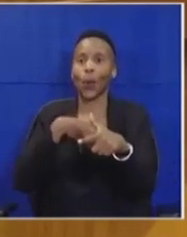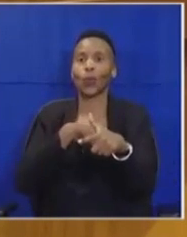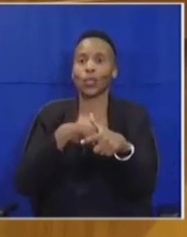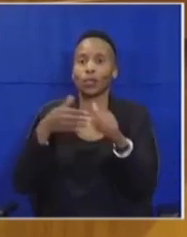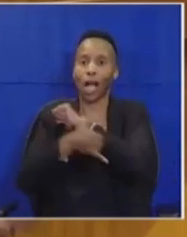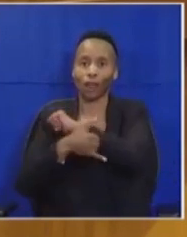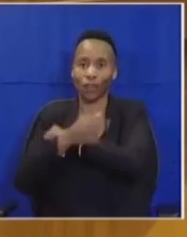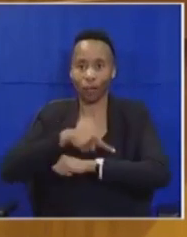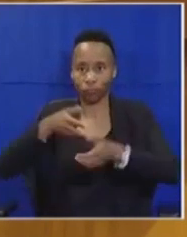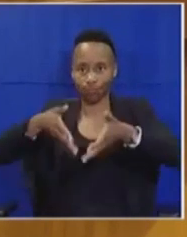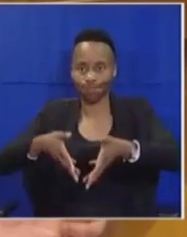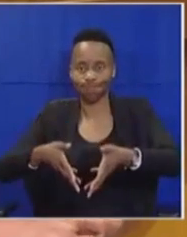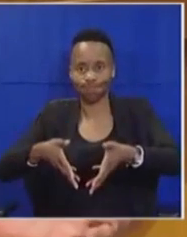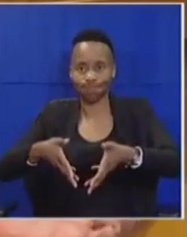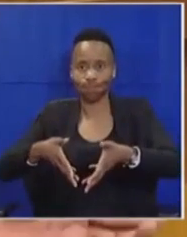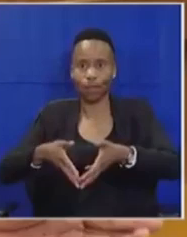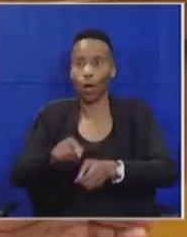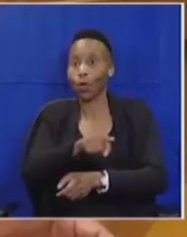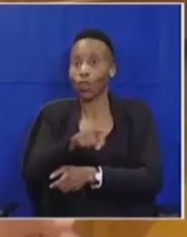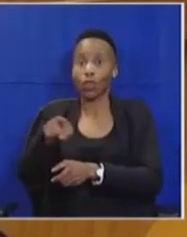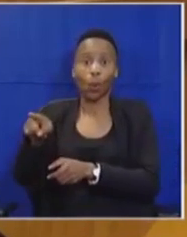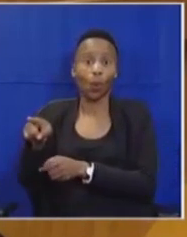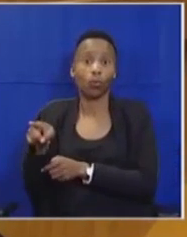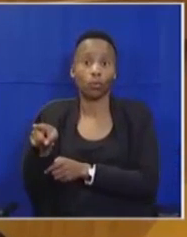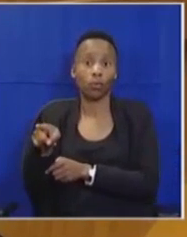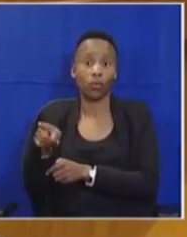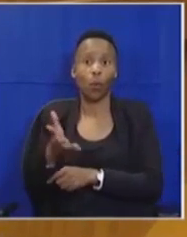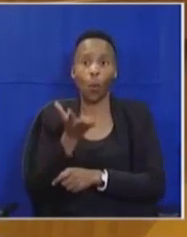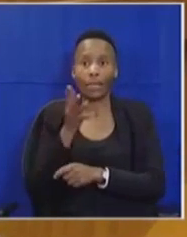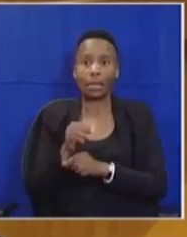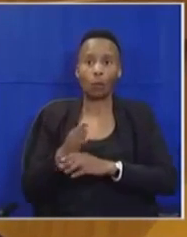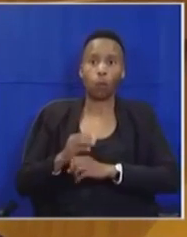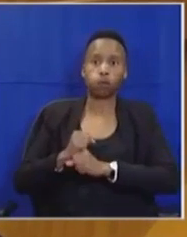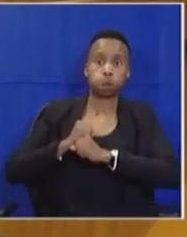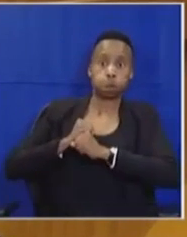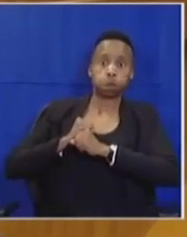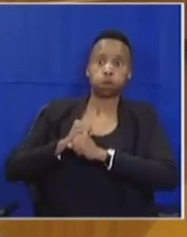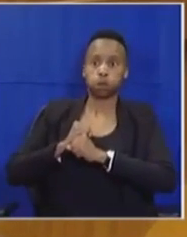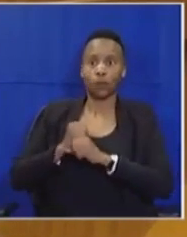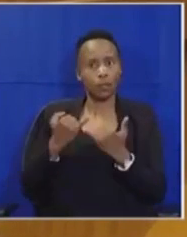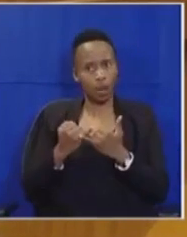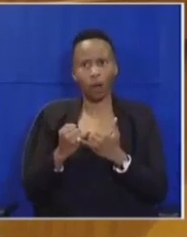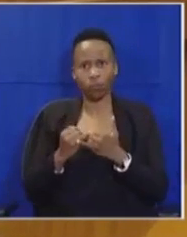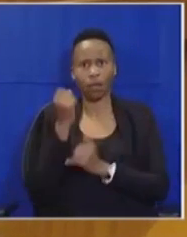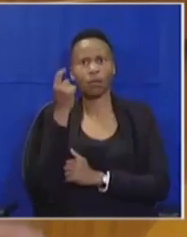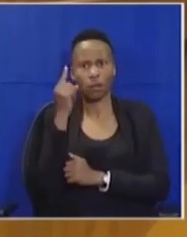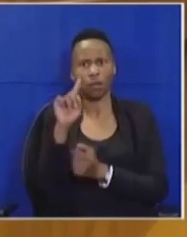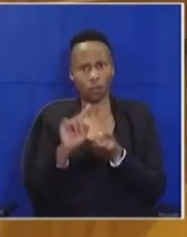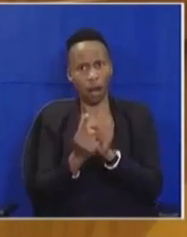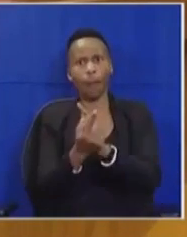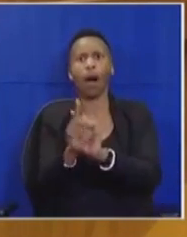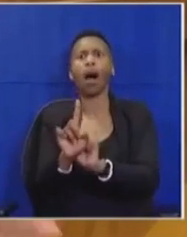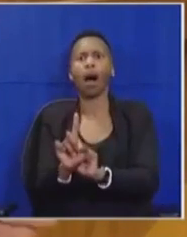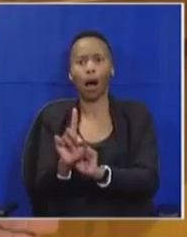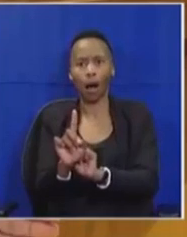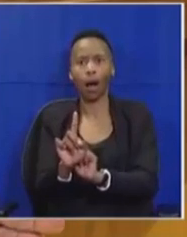country. So those who would have wanted to resist are now coming to terms with the fact that we've